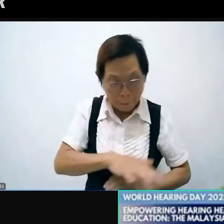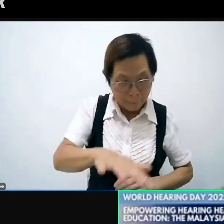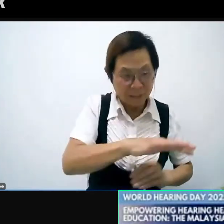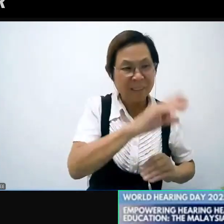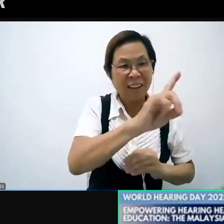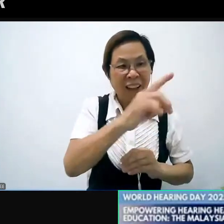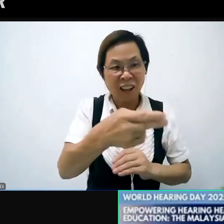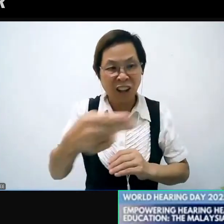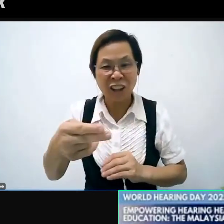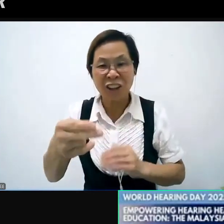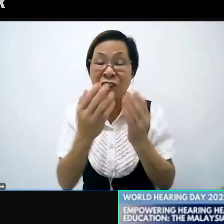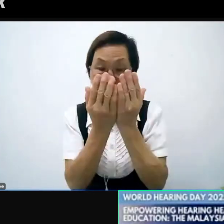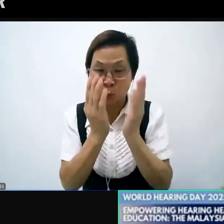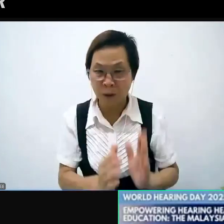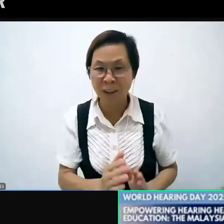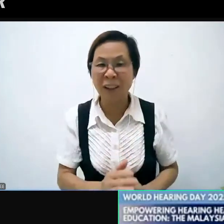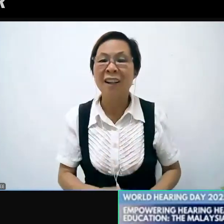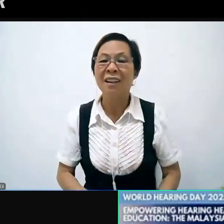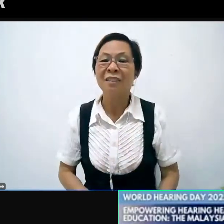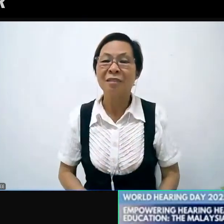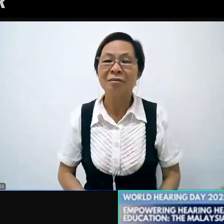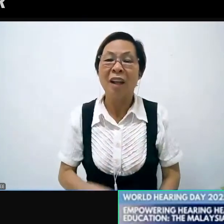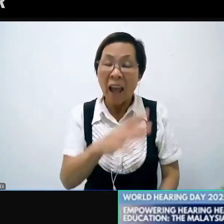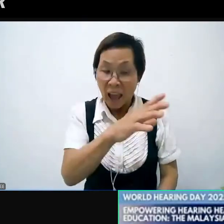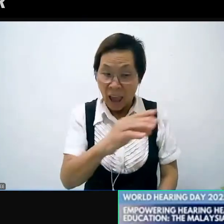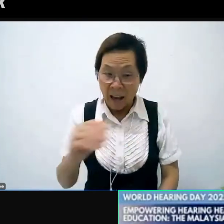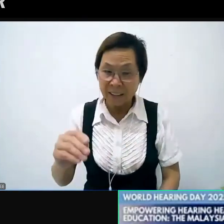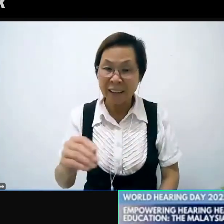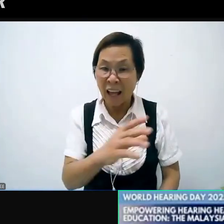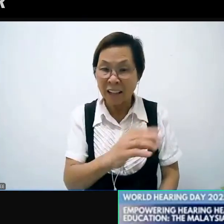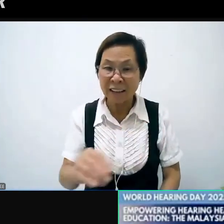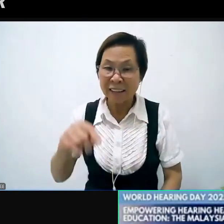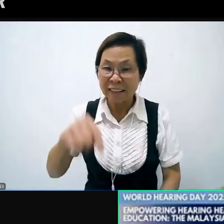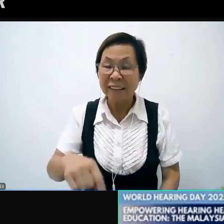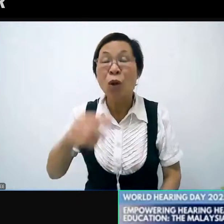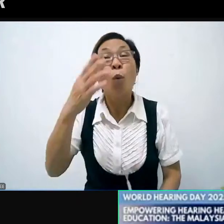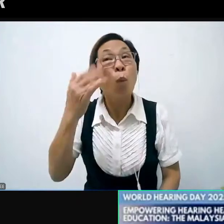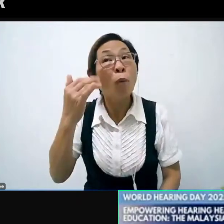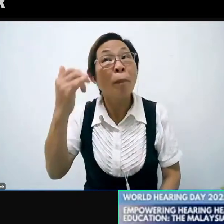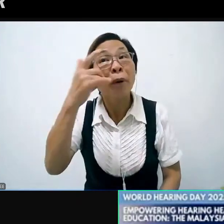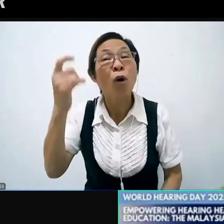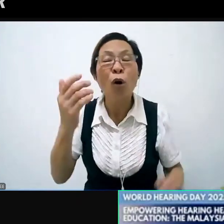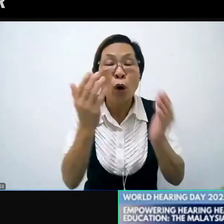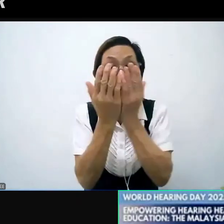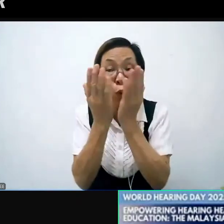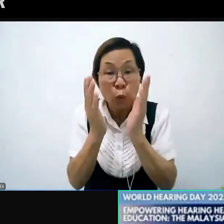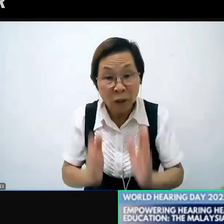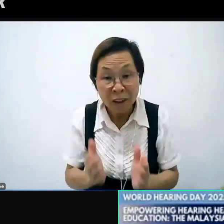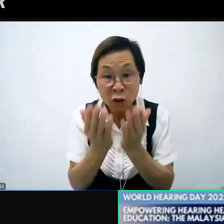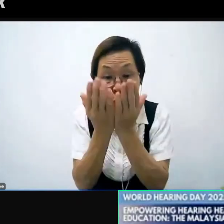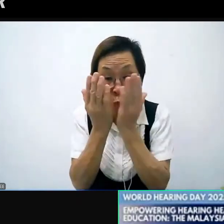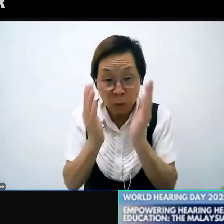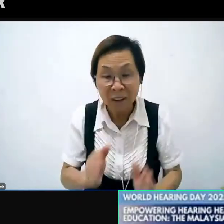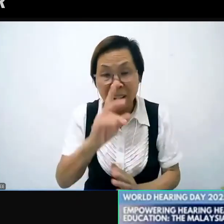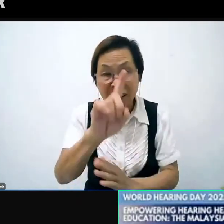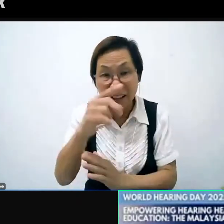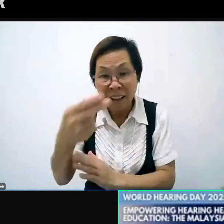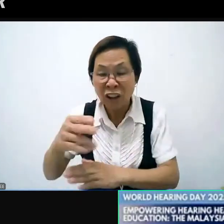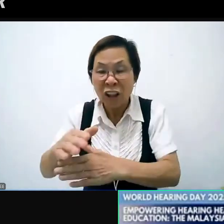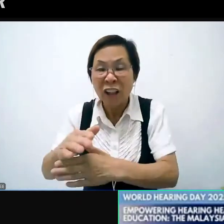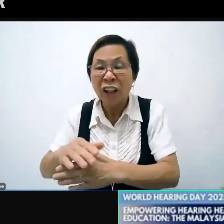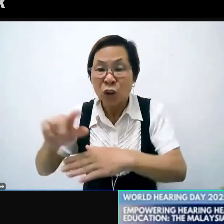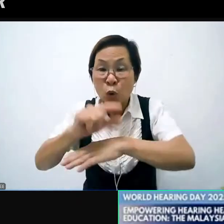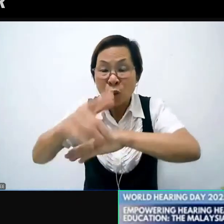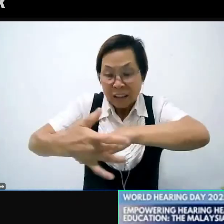students that's wearing the hearing aids now. And this is because when the students wear hearing devices, they